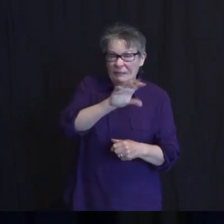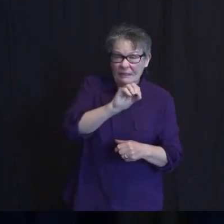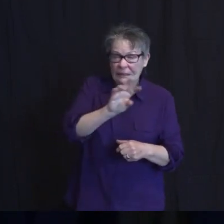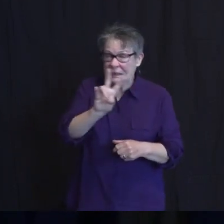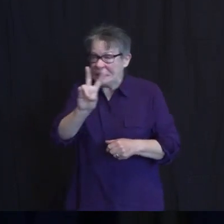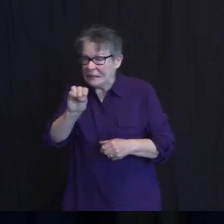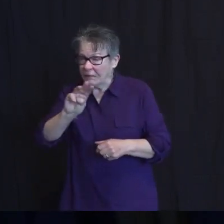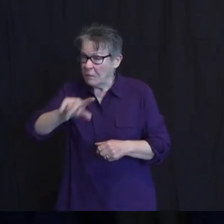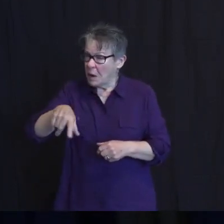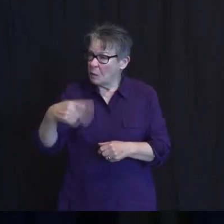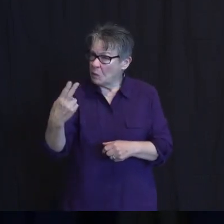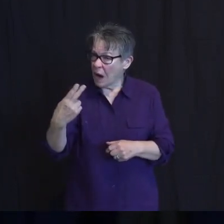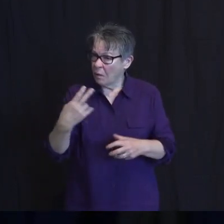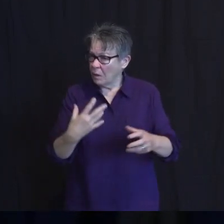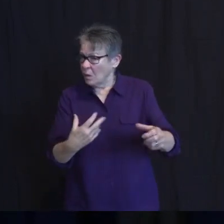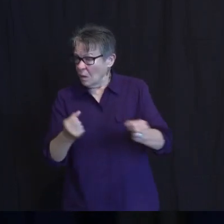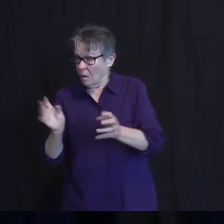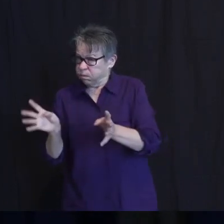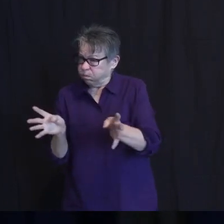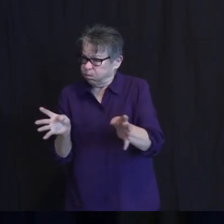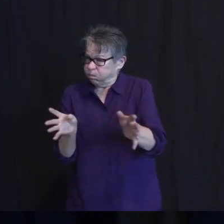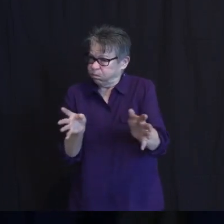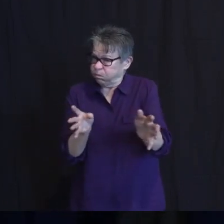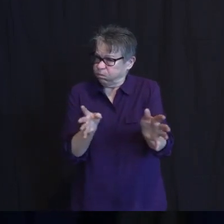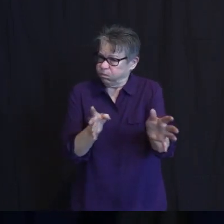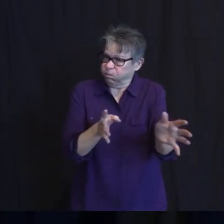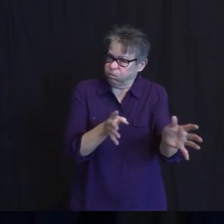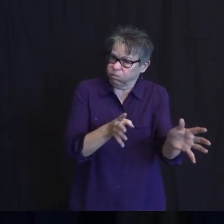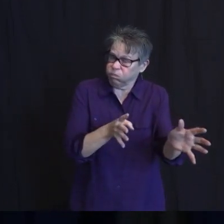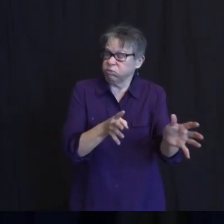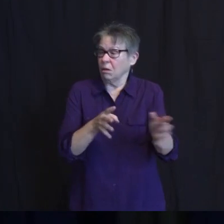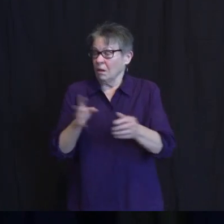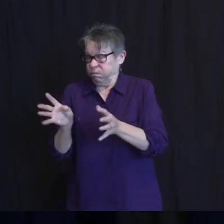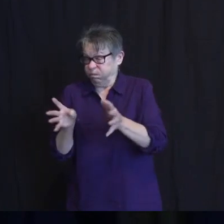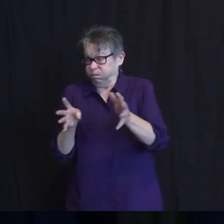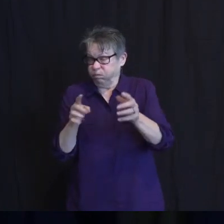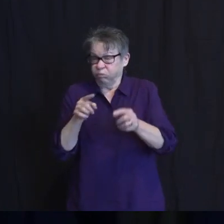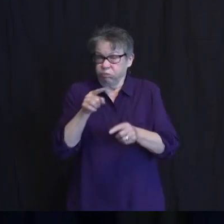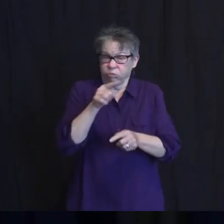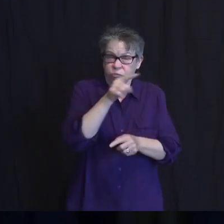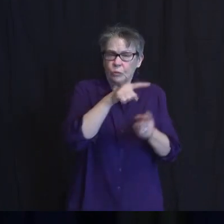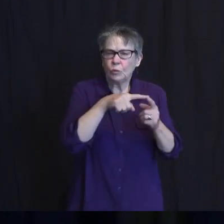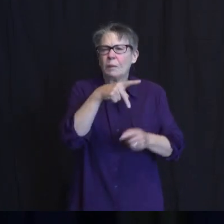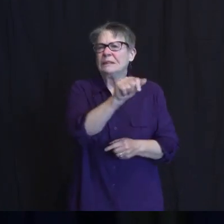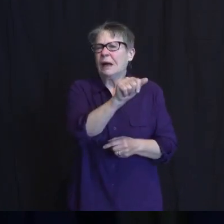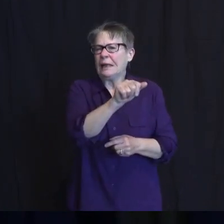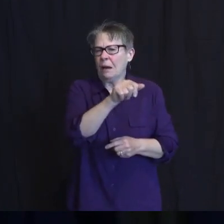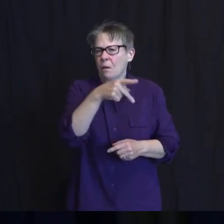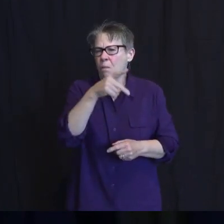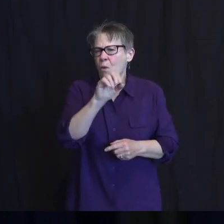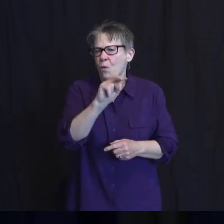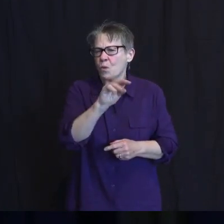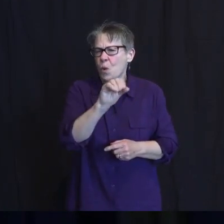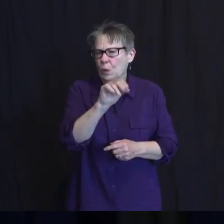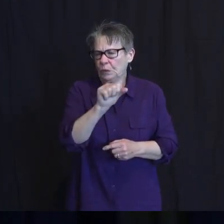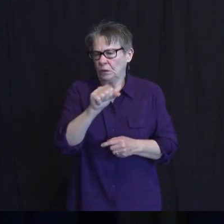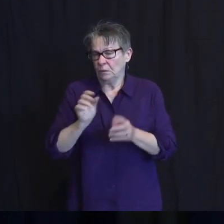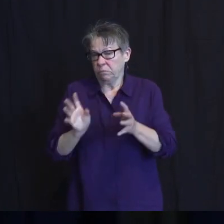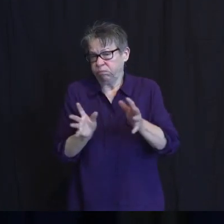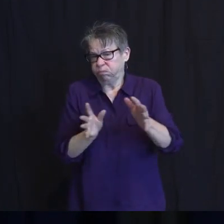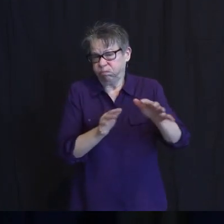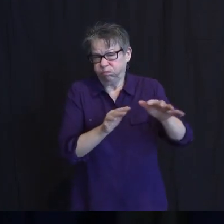already had a lot of flooding in Hunterdon, Burlington County. We have a partial building collapse in North Hanover, Patterson, partial